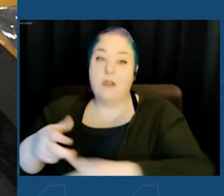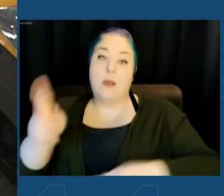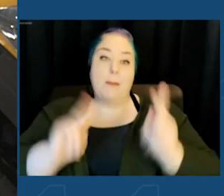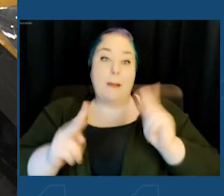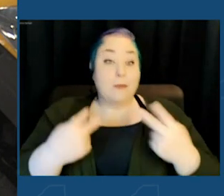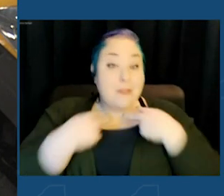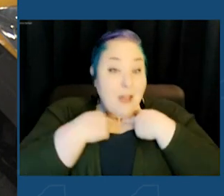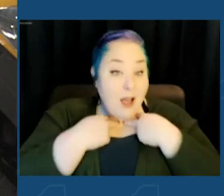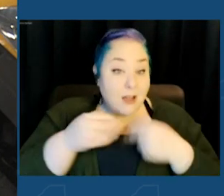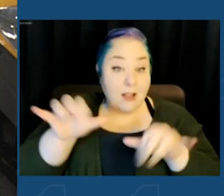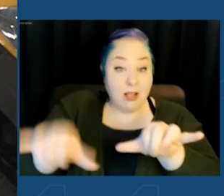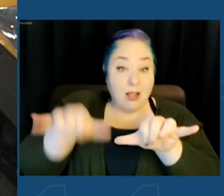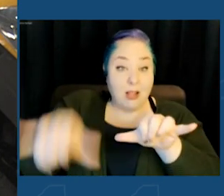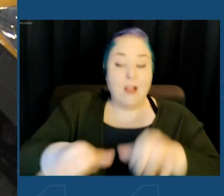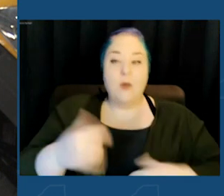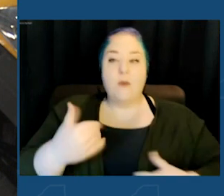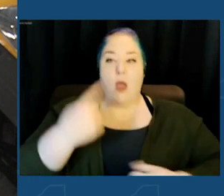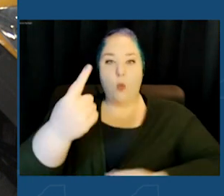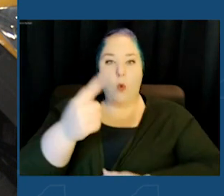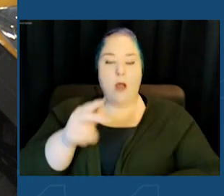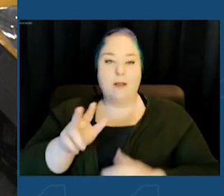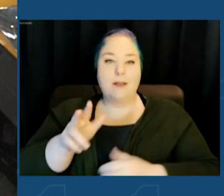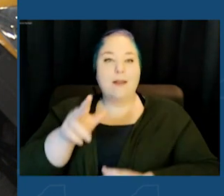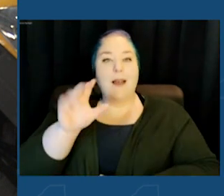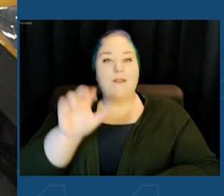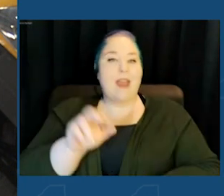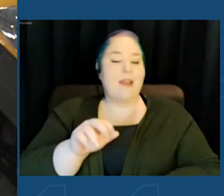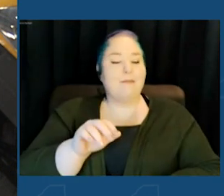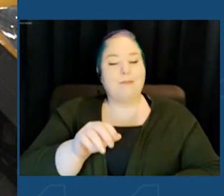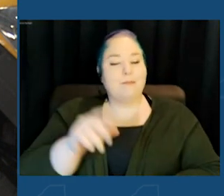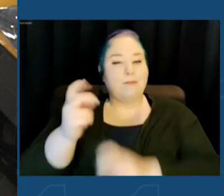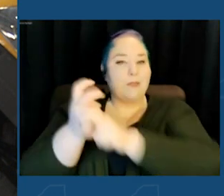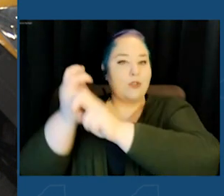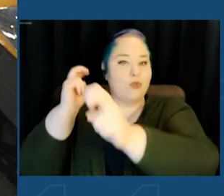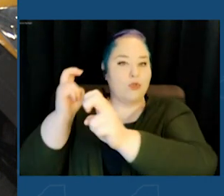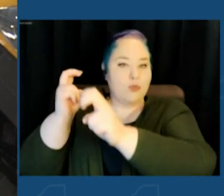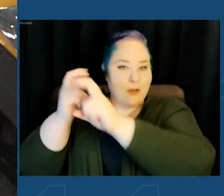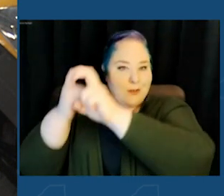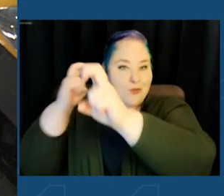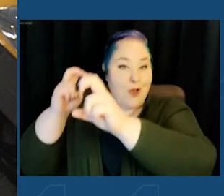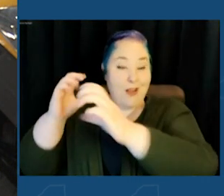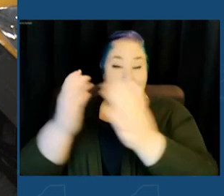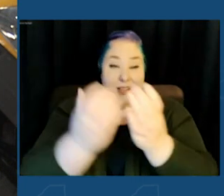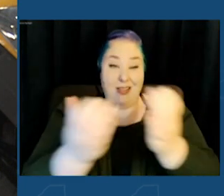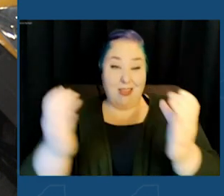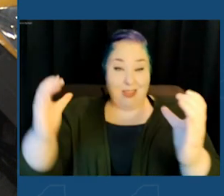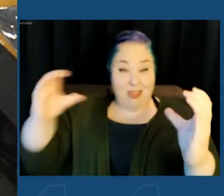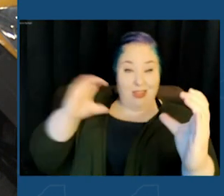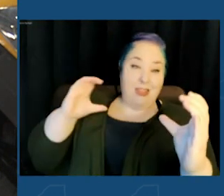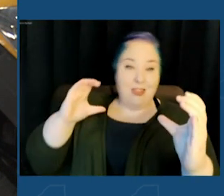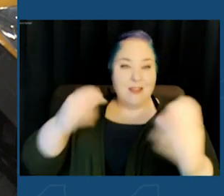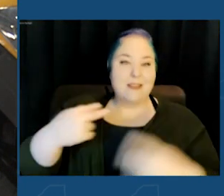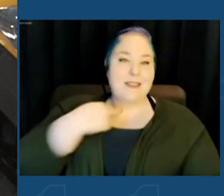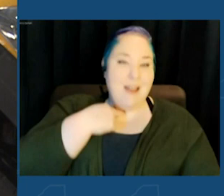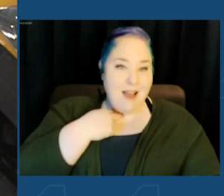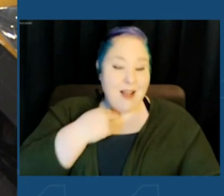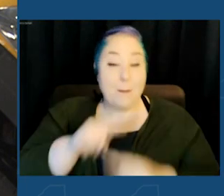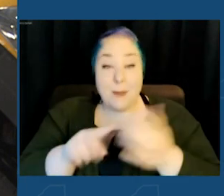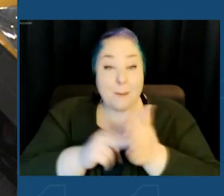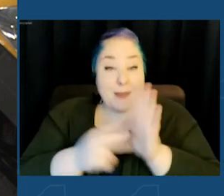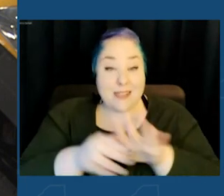we've already had a jackknife truck on the Thruway clearing that out but what that means is the rest of traffic that's behind it are paralyzed